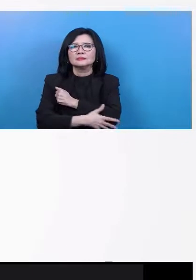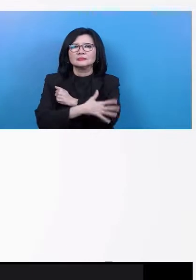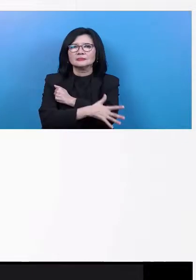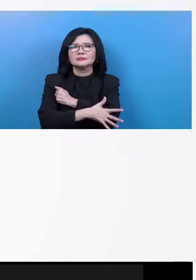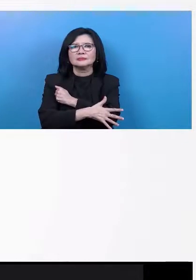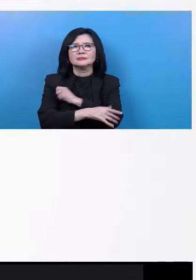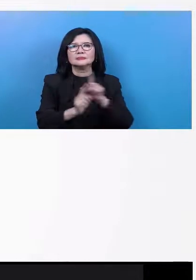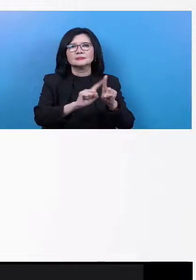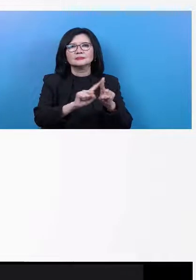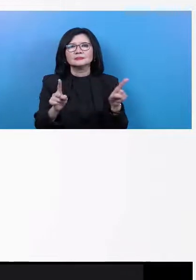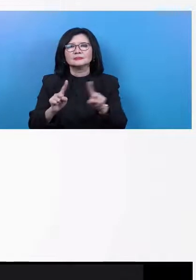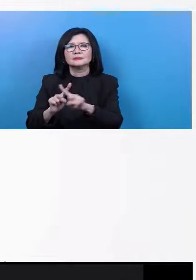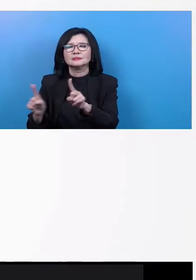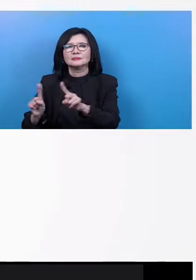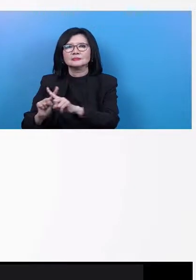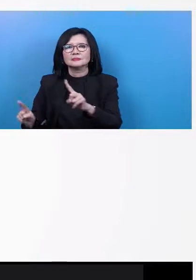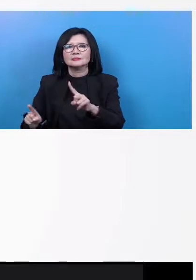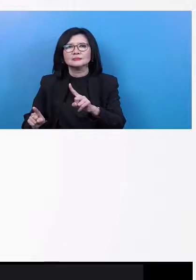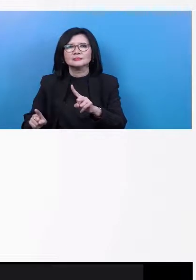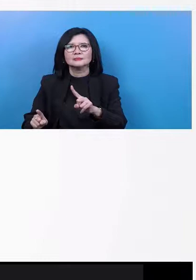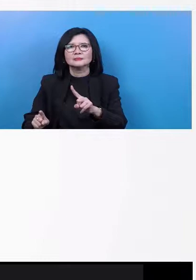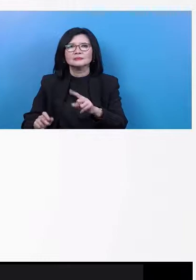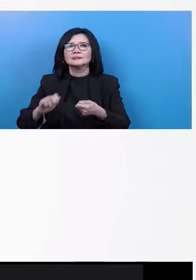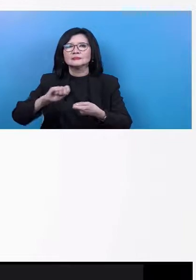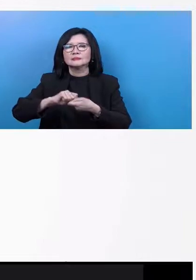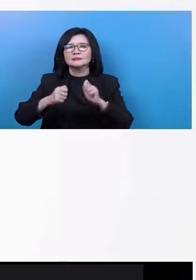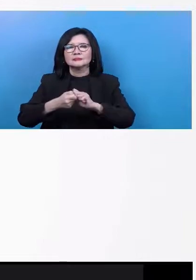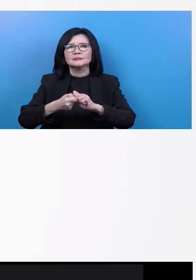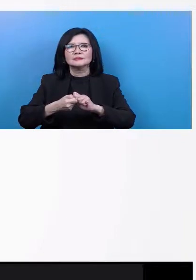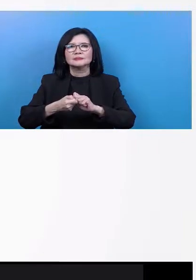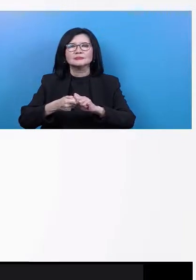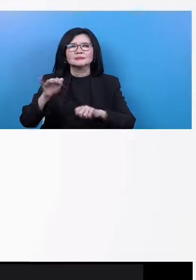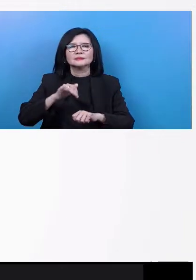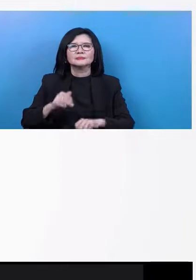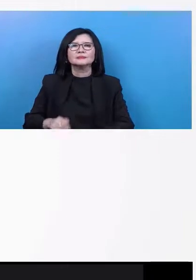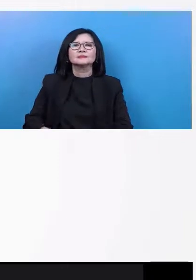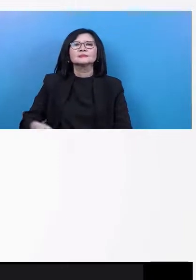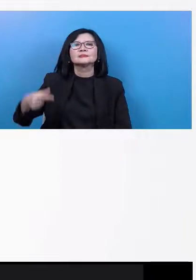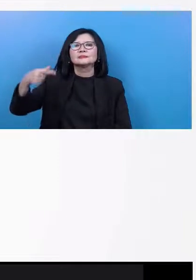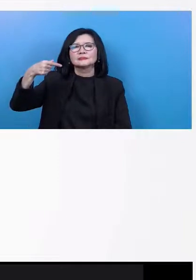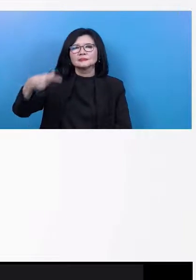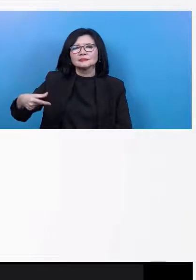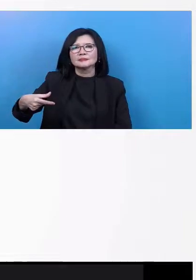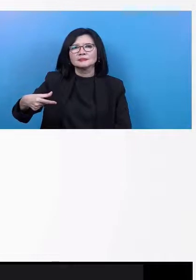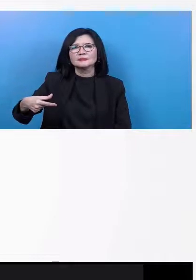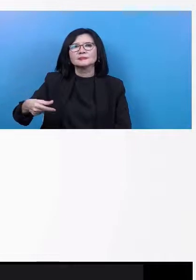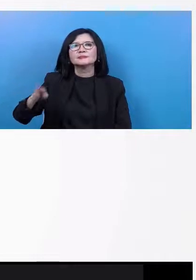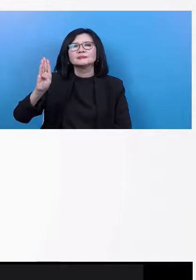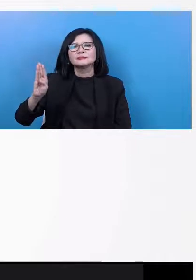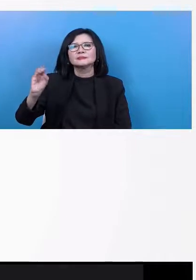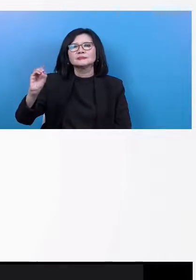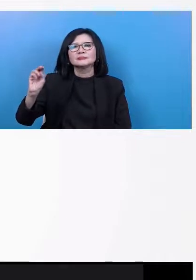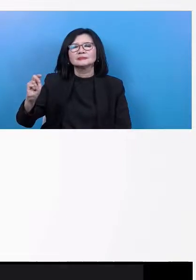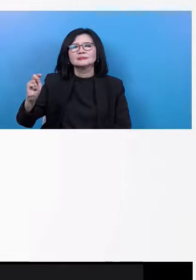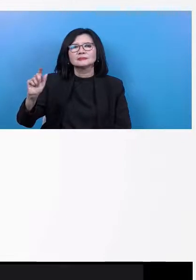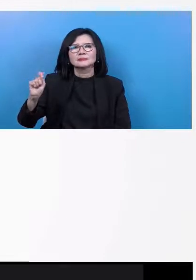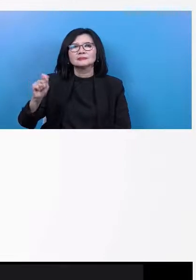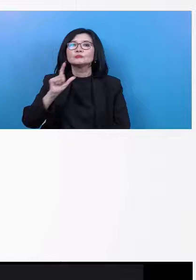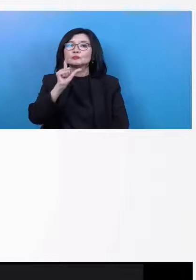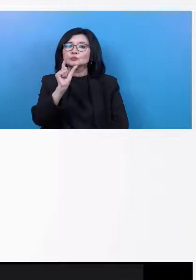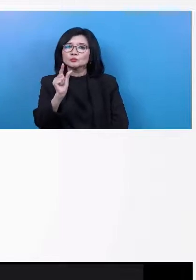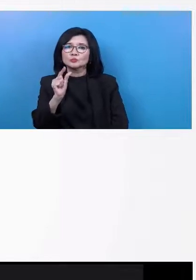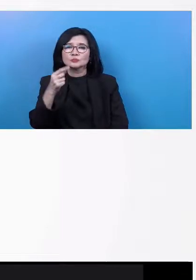Have issued green bonds, and mostly around energy, buildings and transport. So I would say a lot of that is